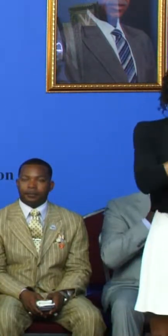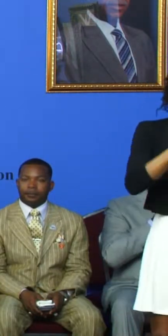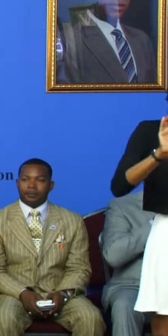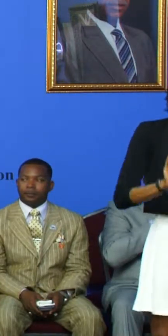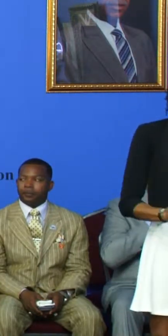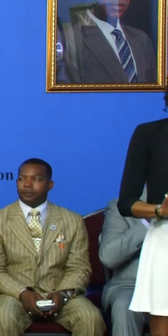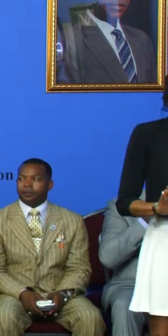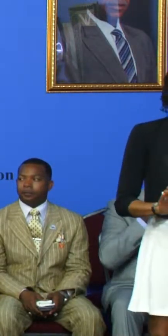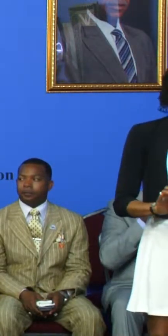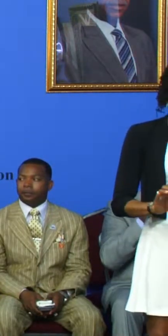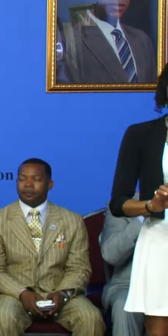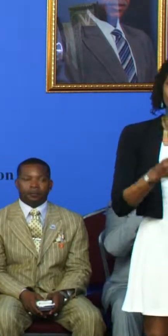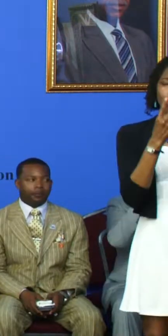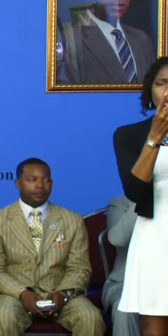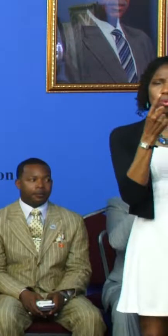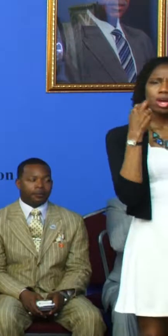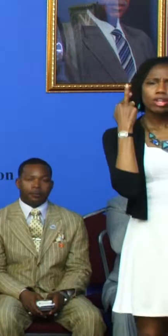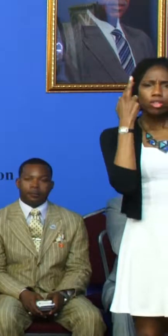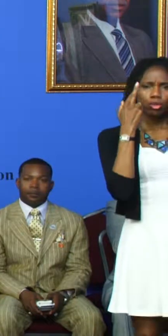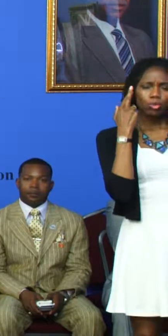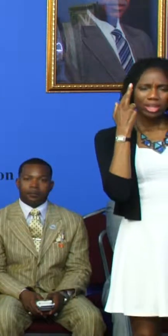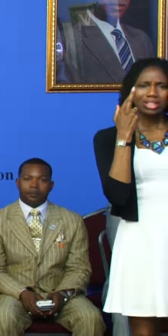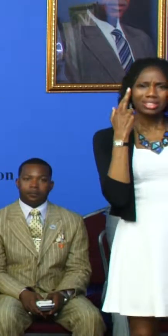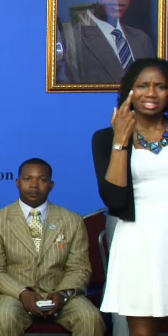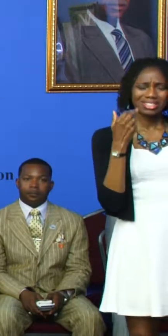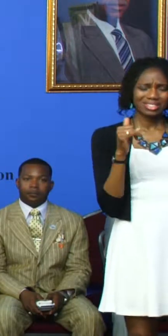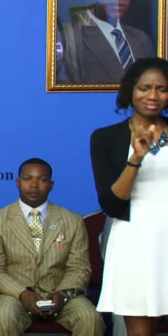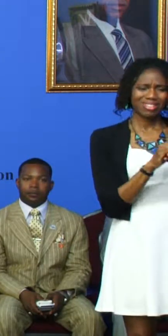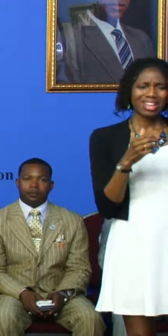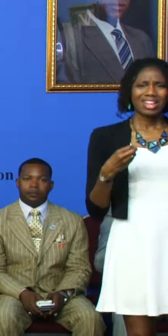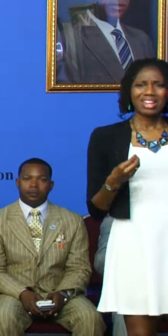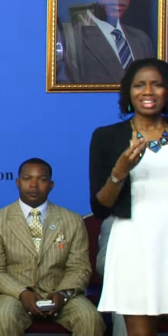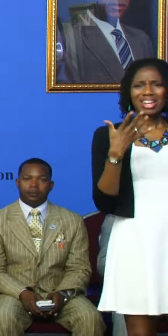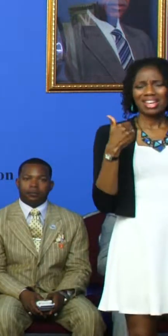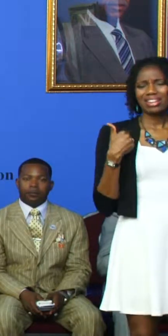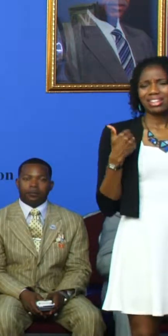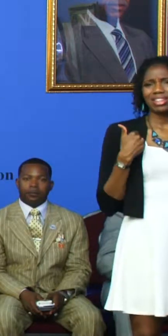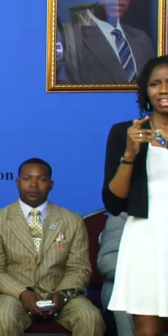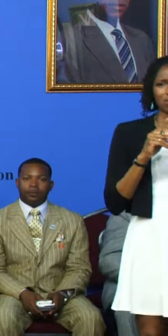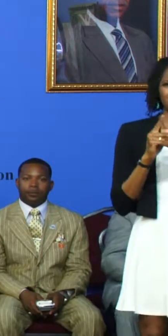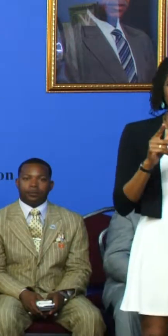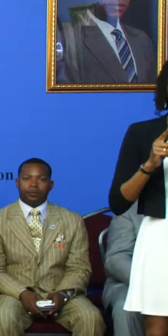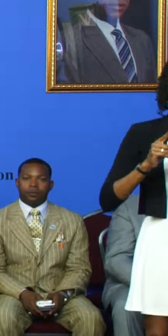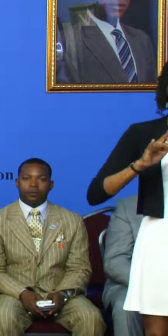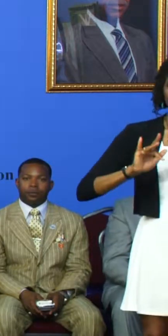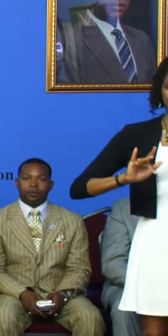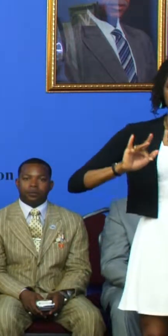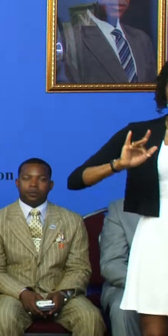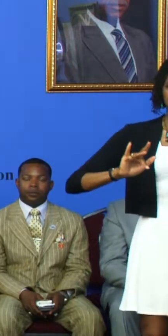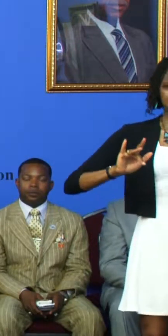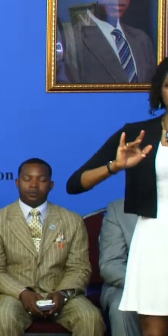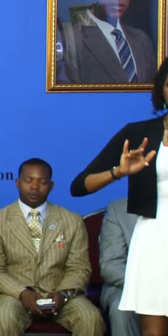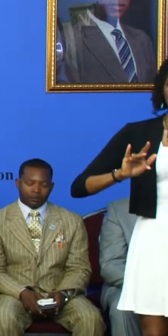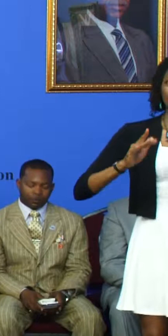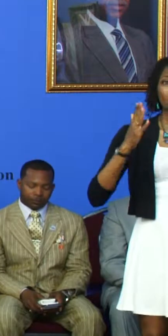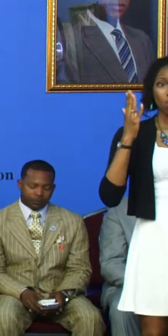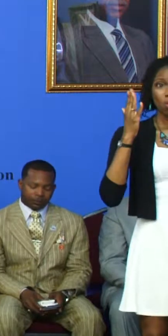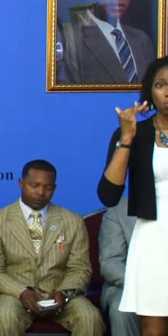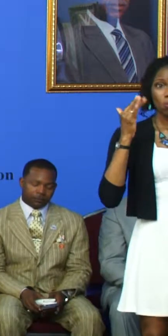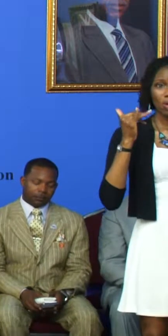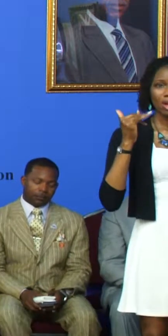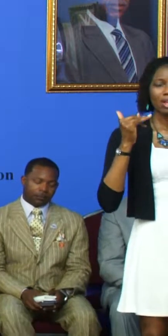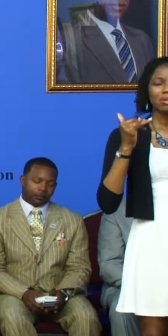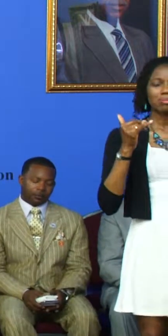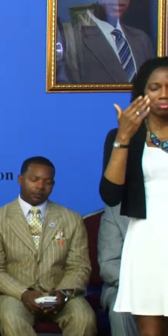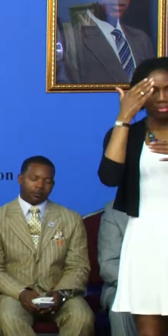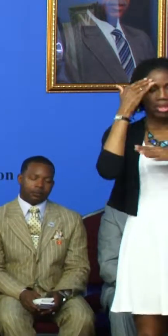One of the reasons that a lot of the young people are unstable is because of the whole